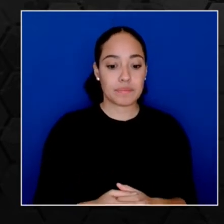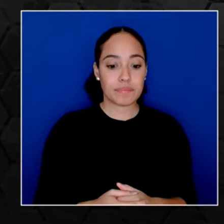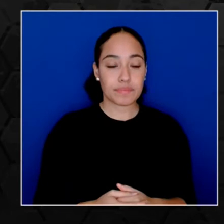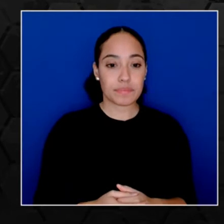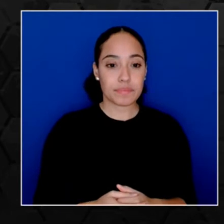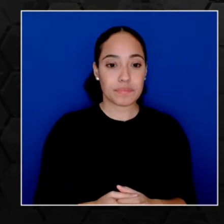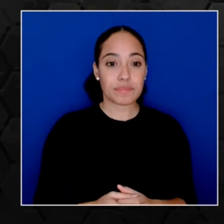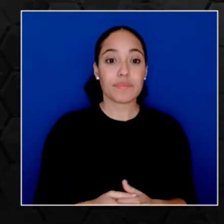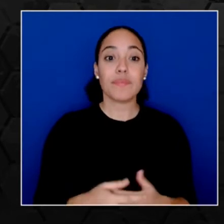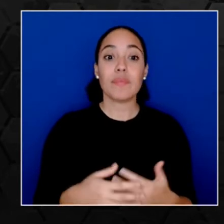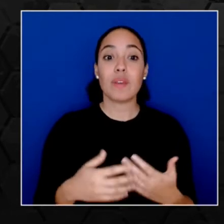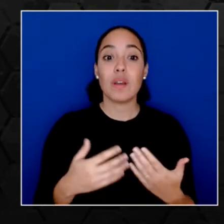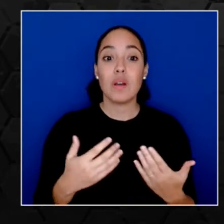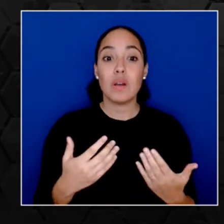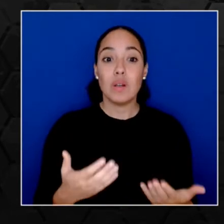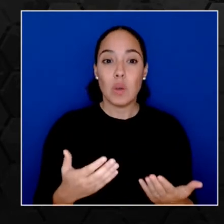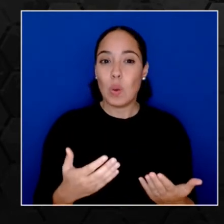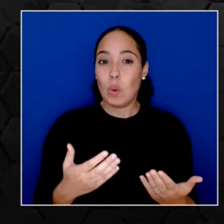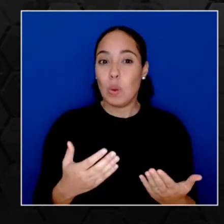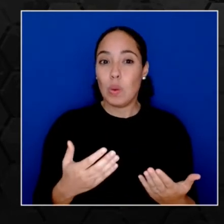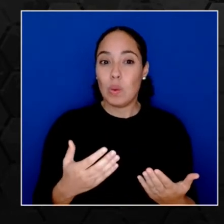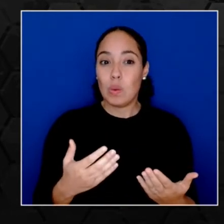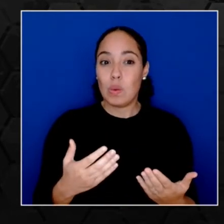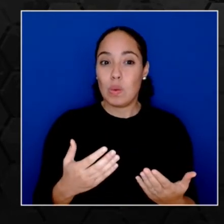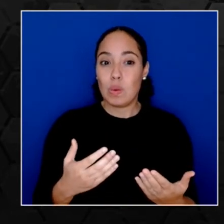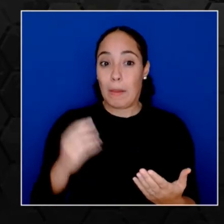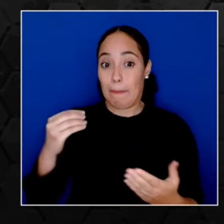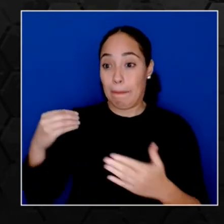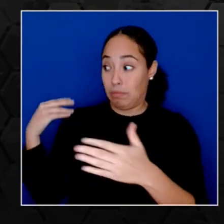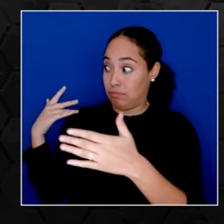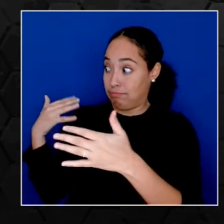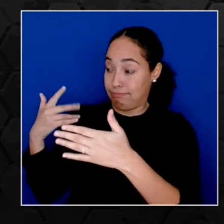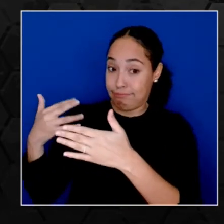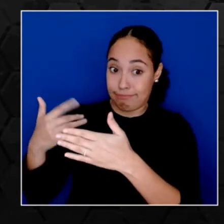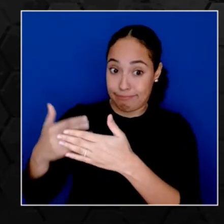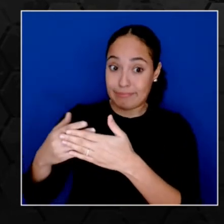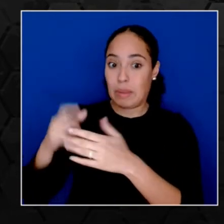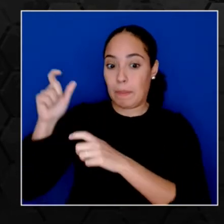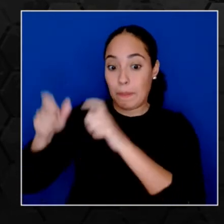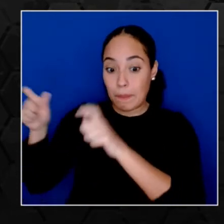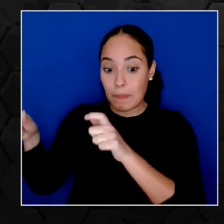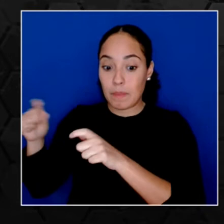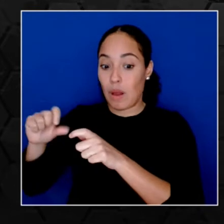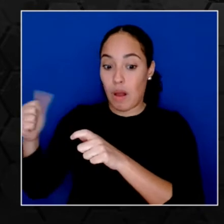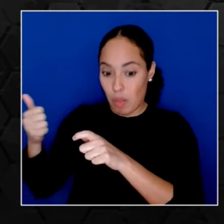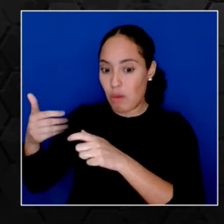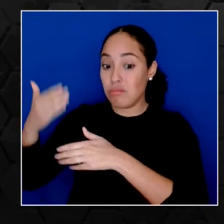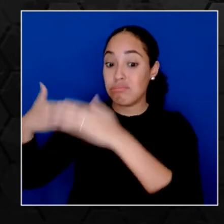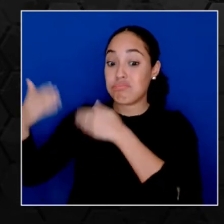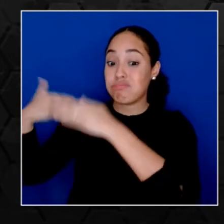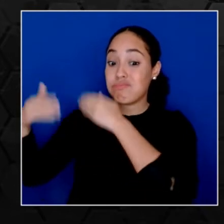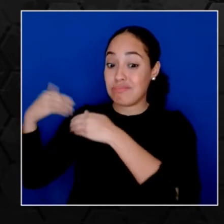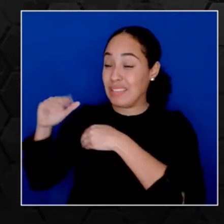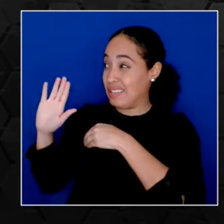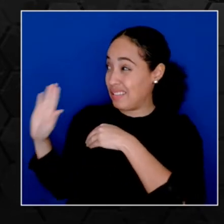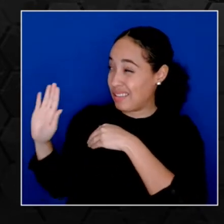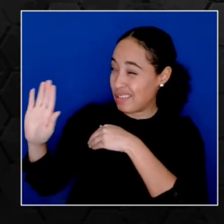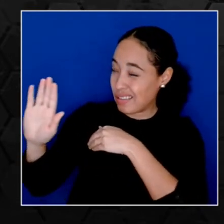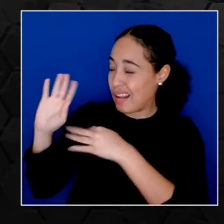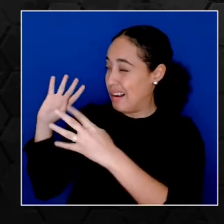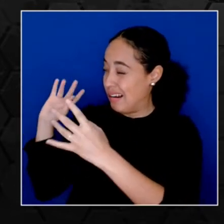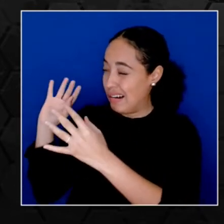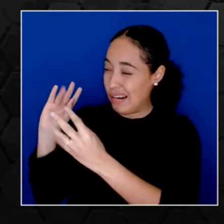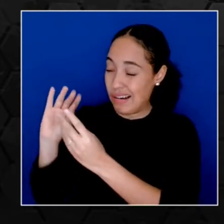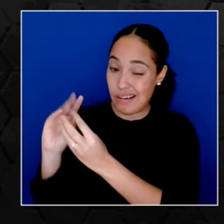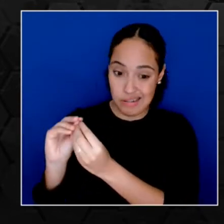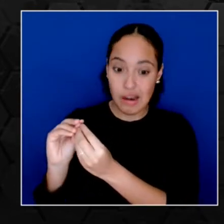data. We only need the characteristics of the data. So like before it was based on behaviors, but this is based on characteristics. So for example, like